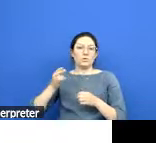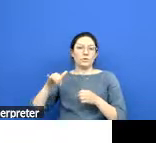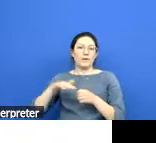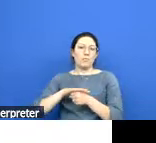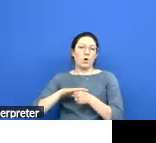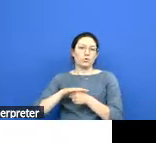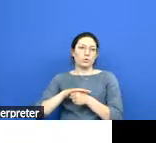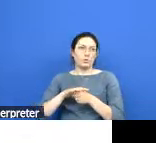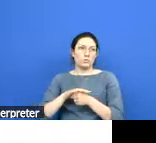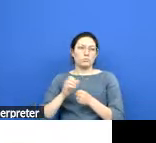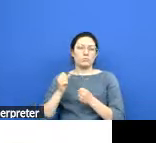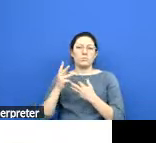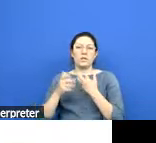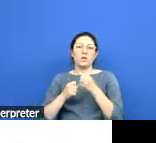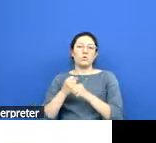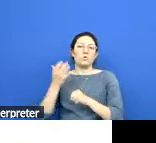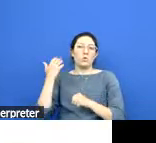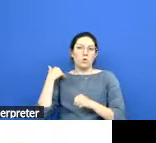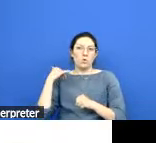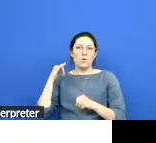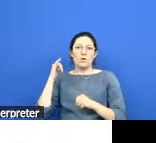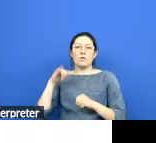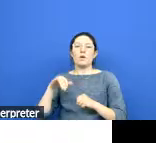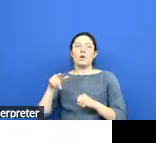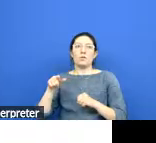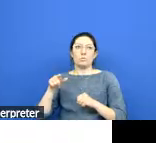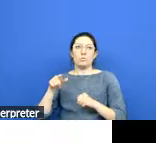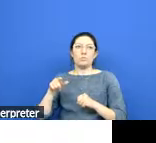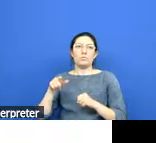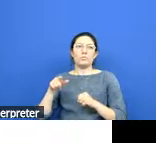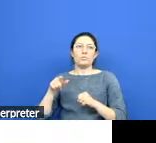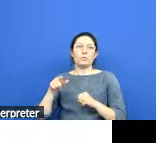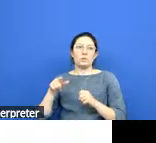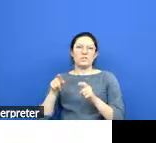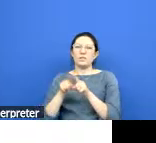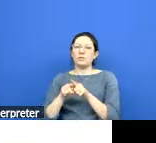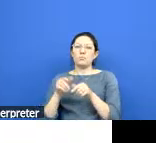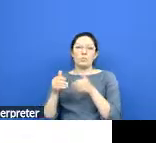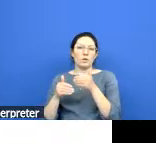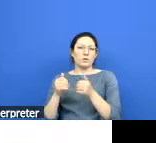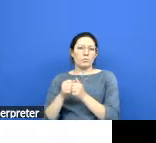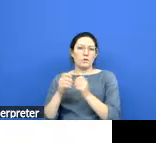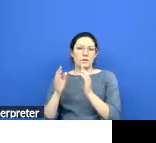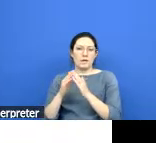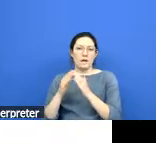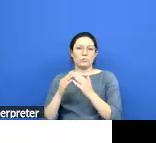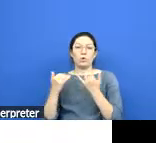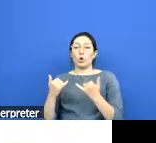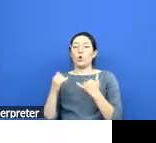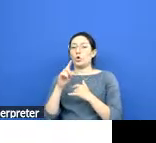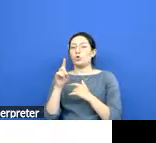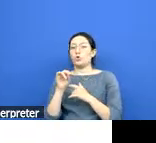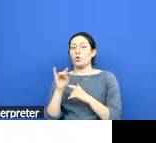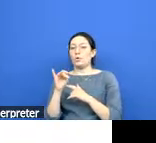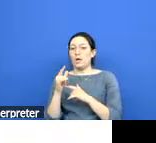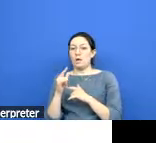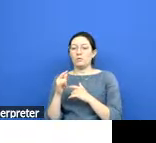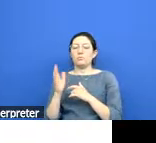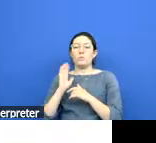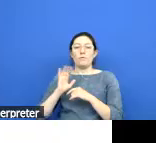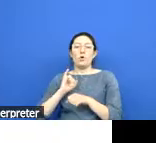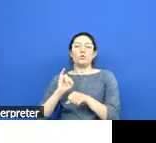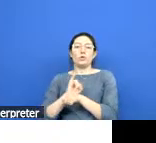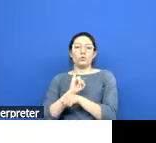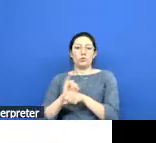A bunch of years back, this actually kind of went through a similar process with the town with its current zoning of industrial with